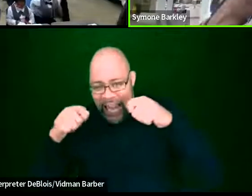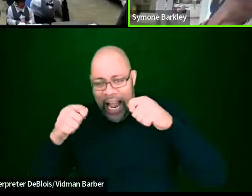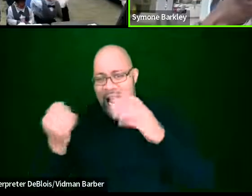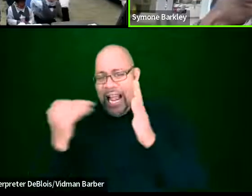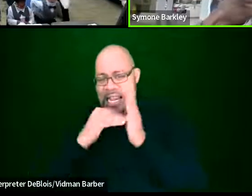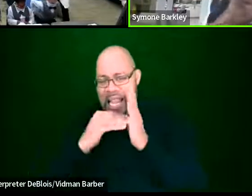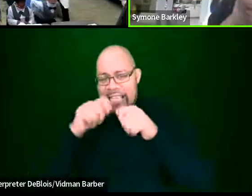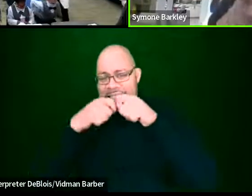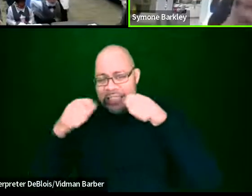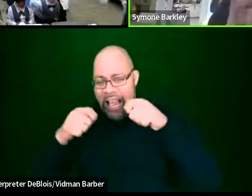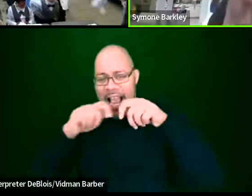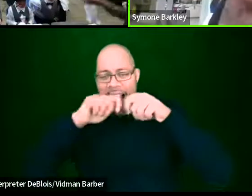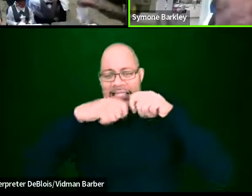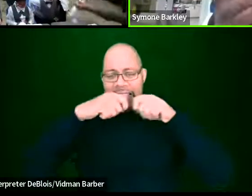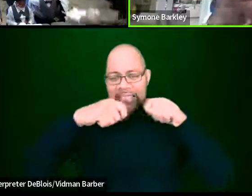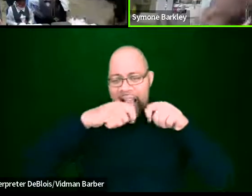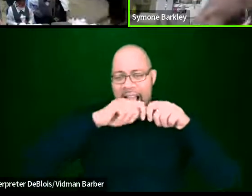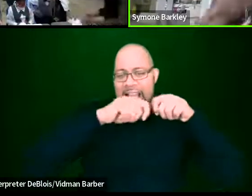knot.